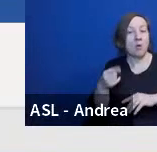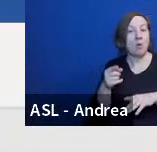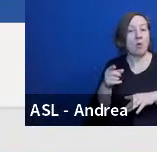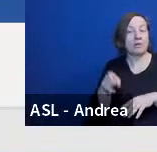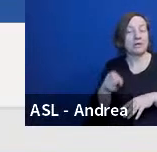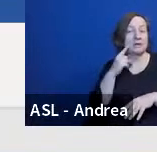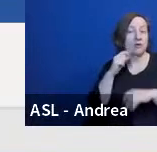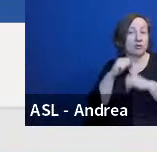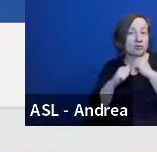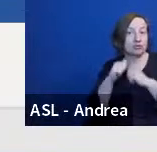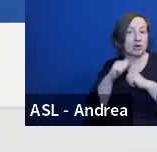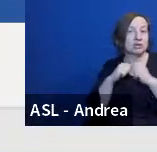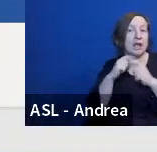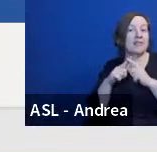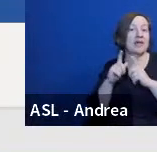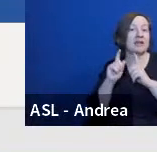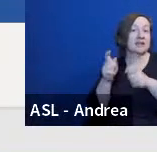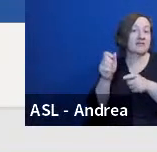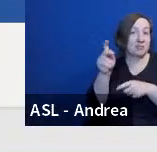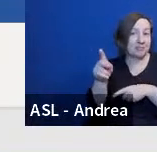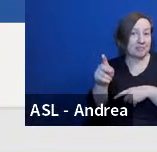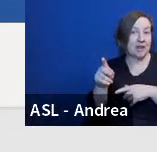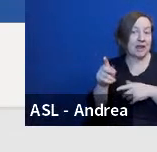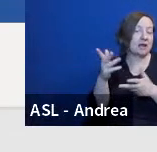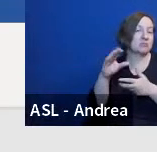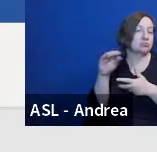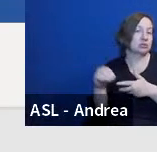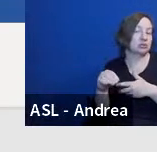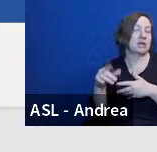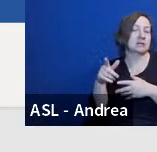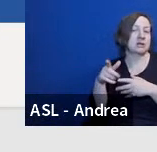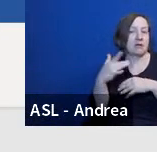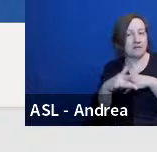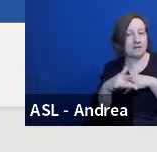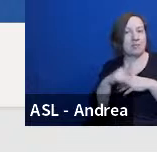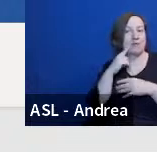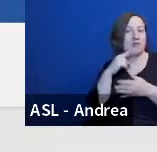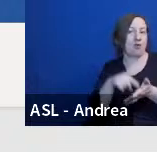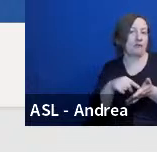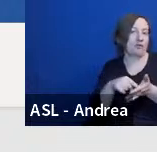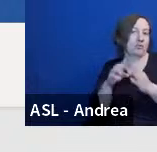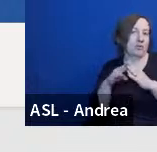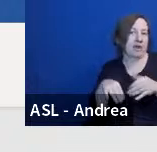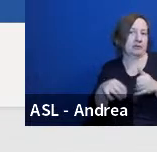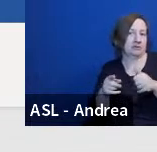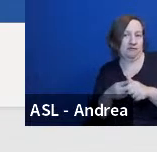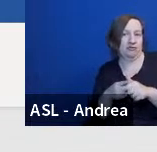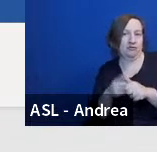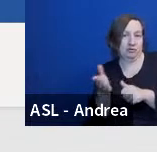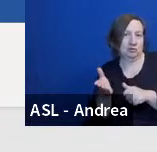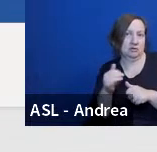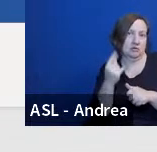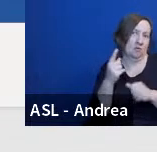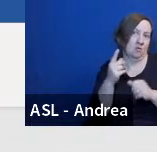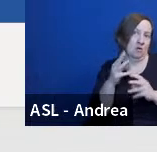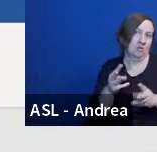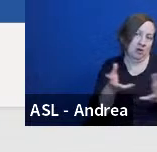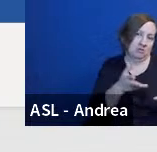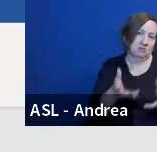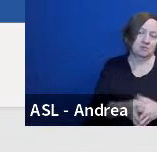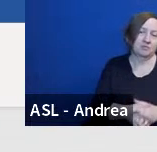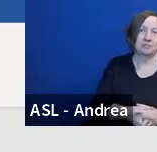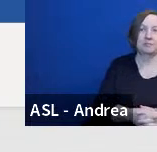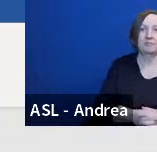needed for the construction, but then return a percentage of that being made available to affordable housing first would be one way. So